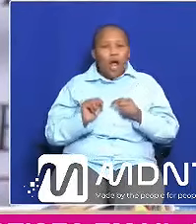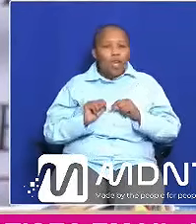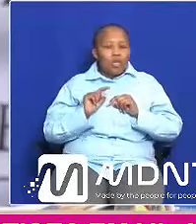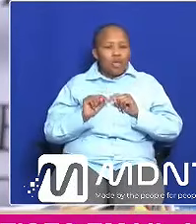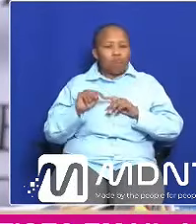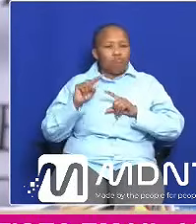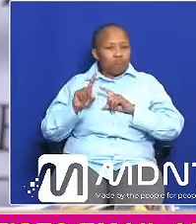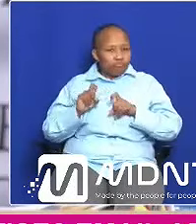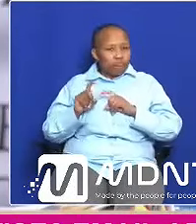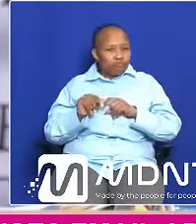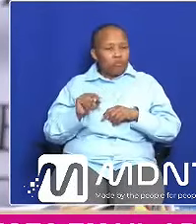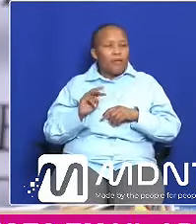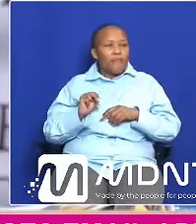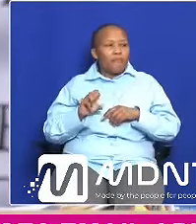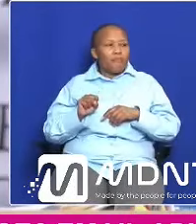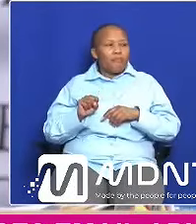hide behind